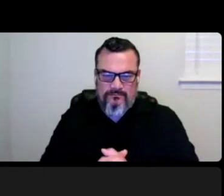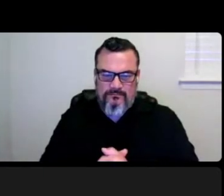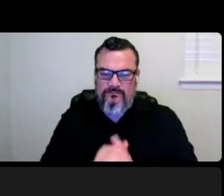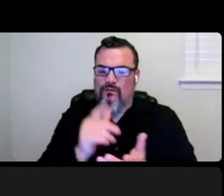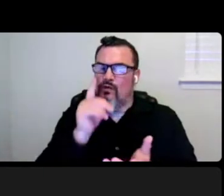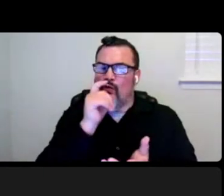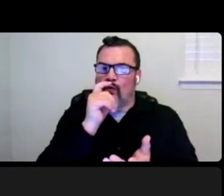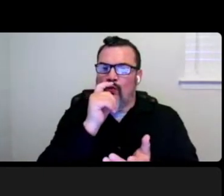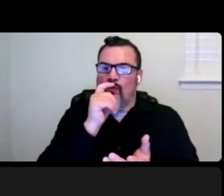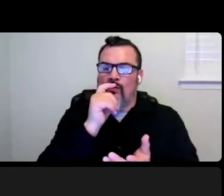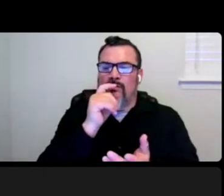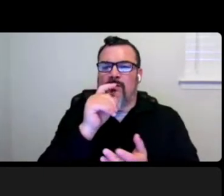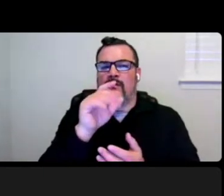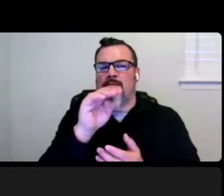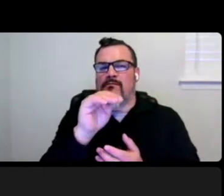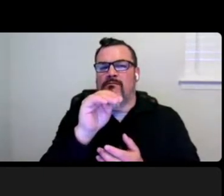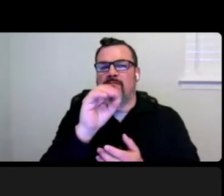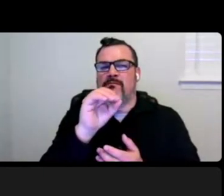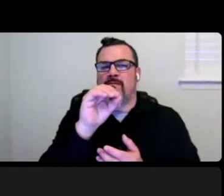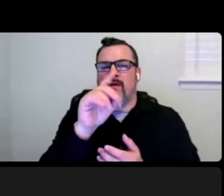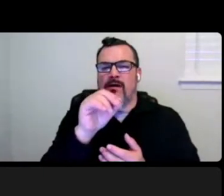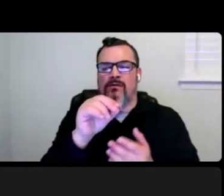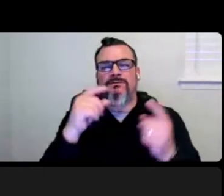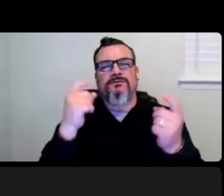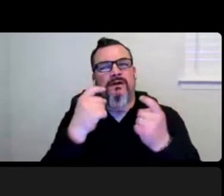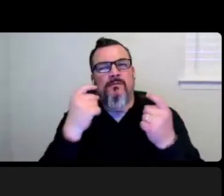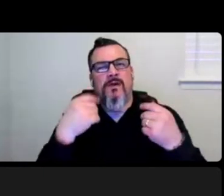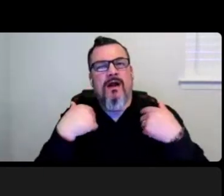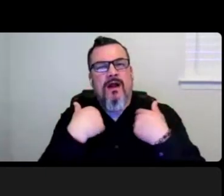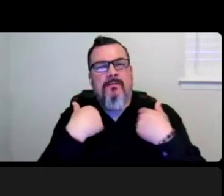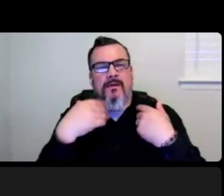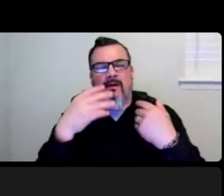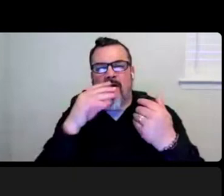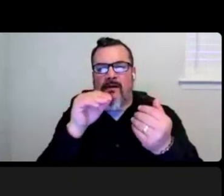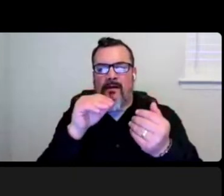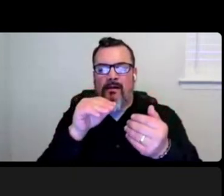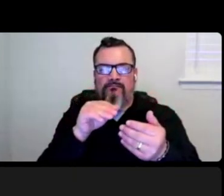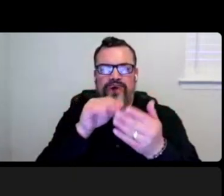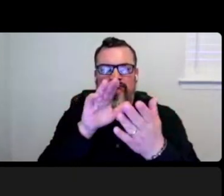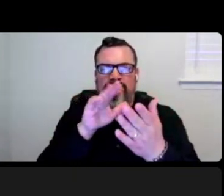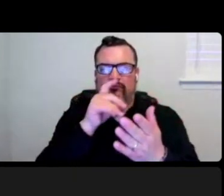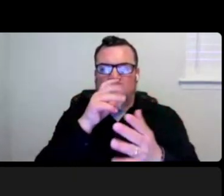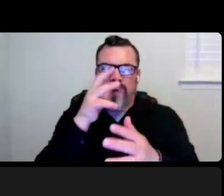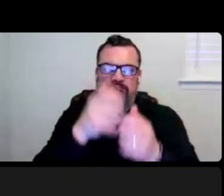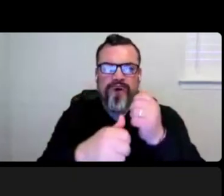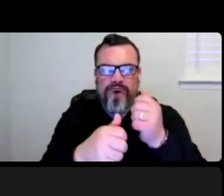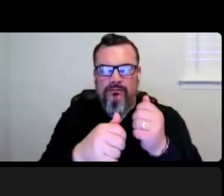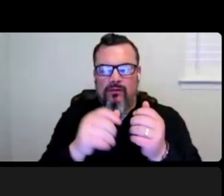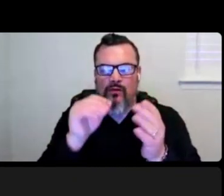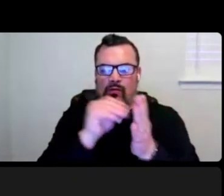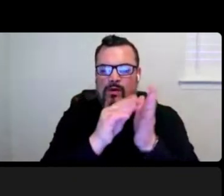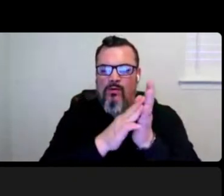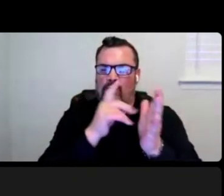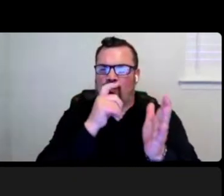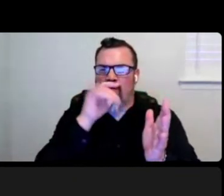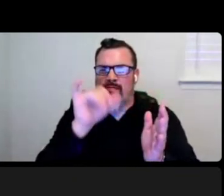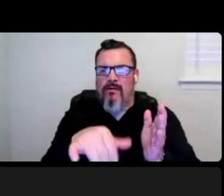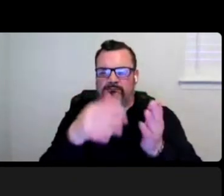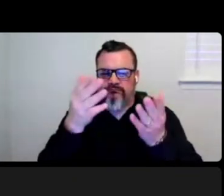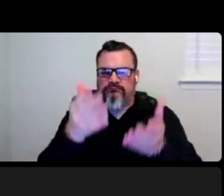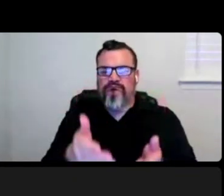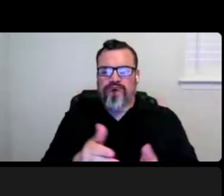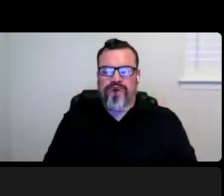Whose motto is celebrating animals confronting cruelty? Write down who you think that might be.